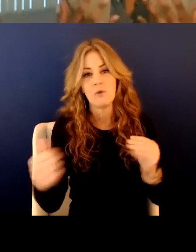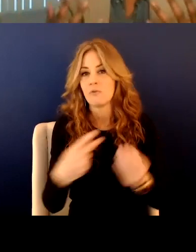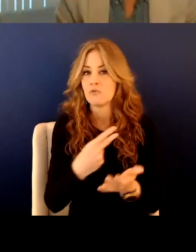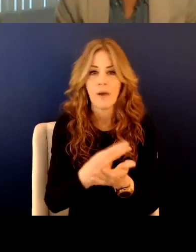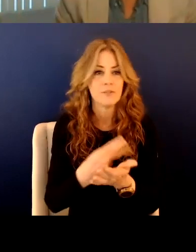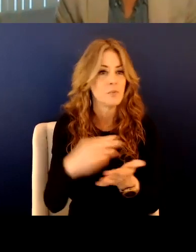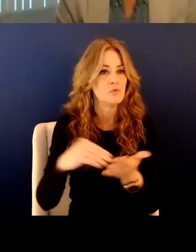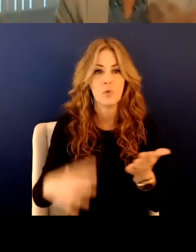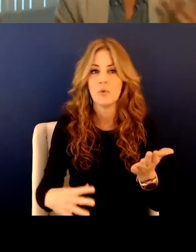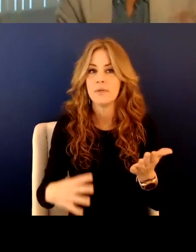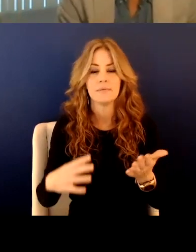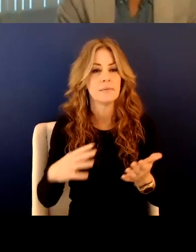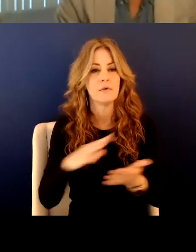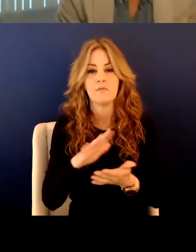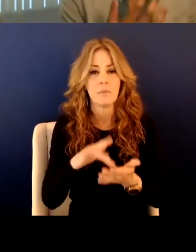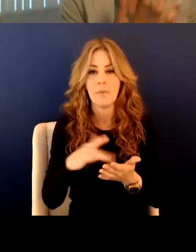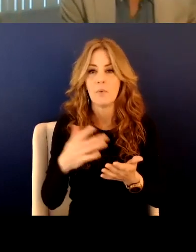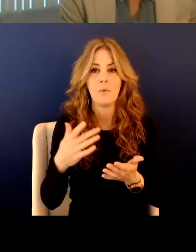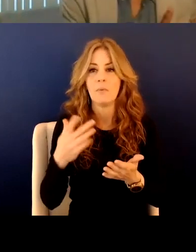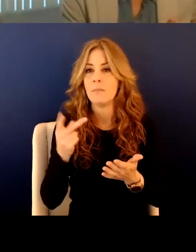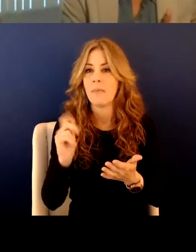for like minimal pay. Like